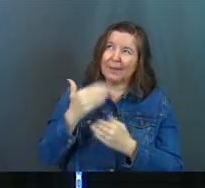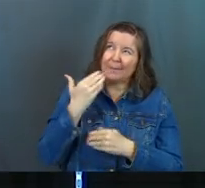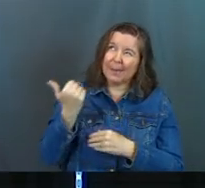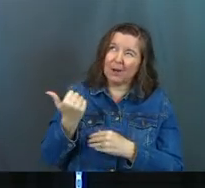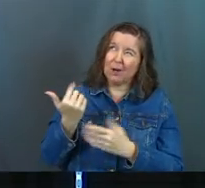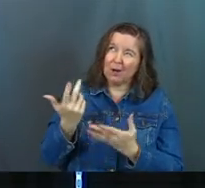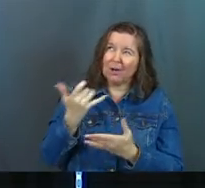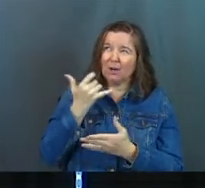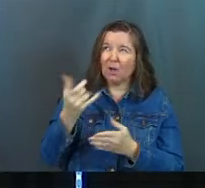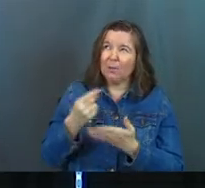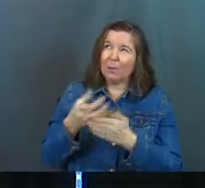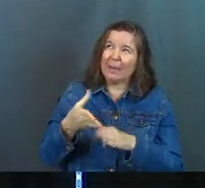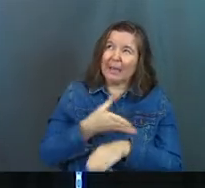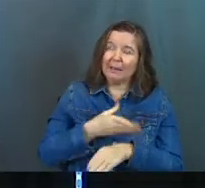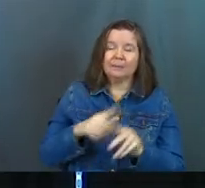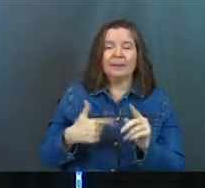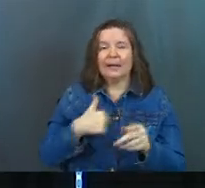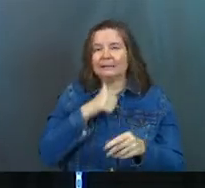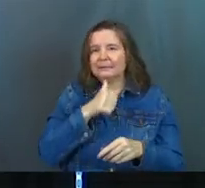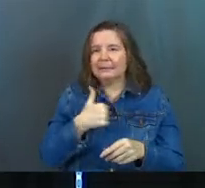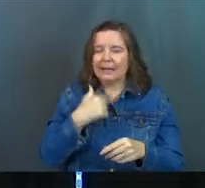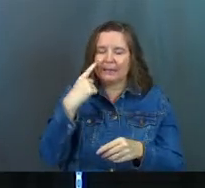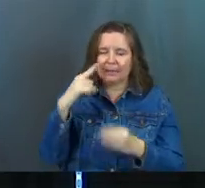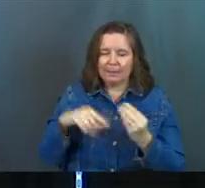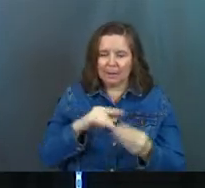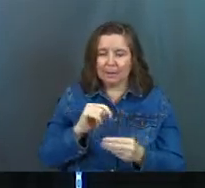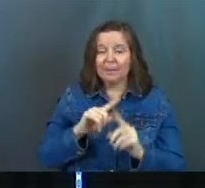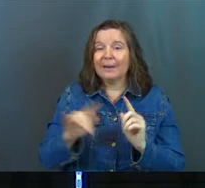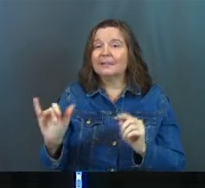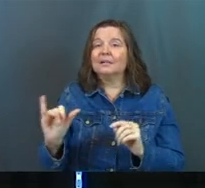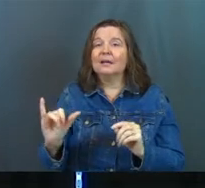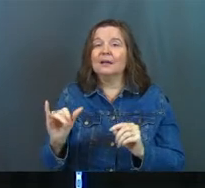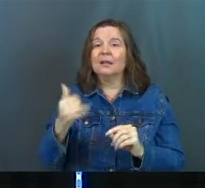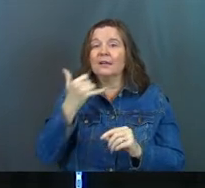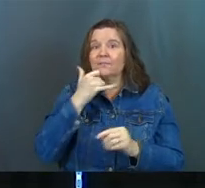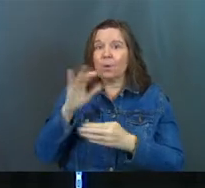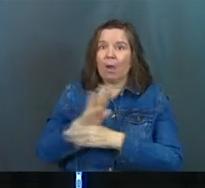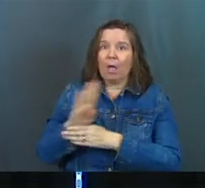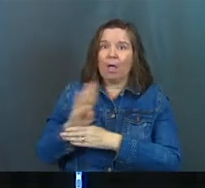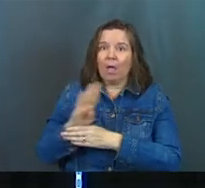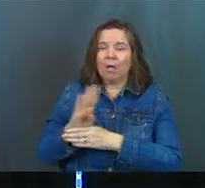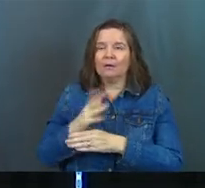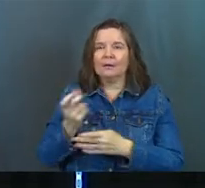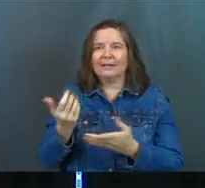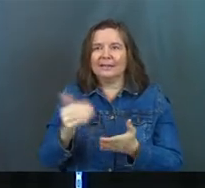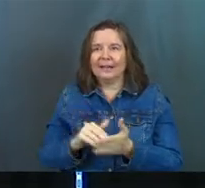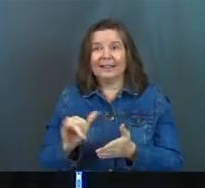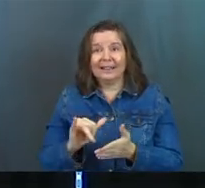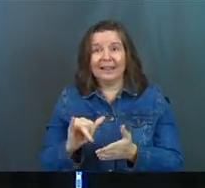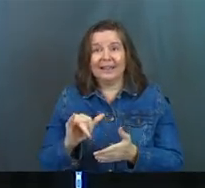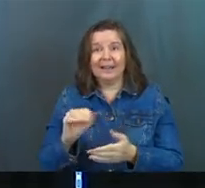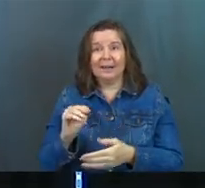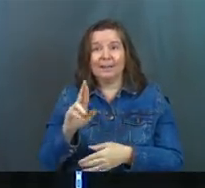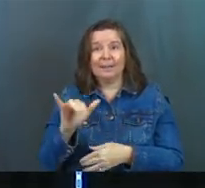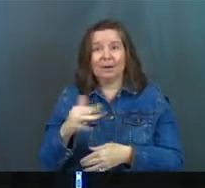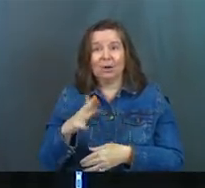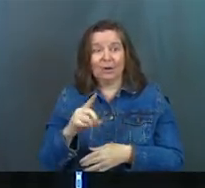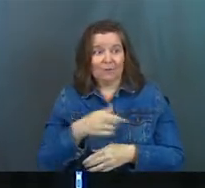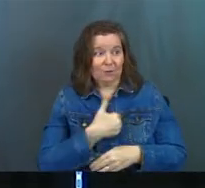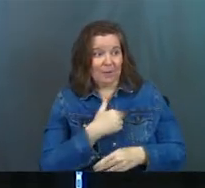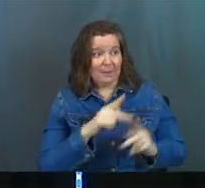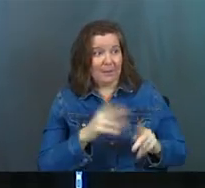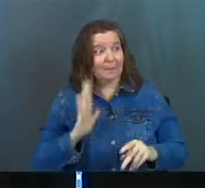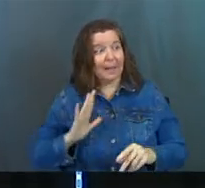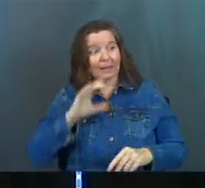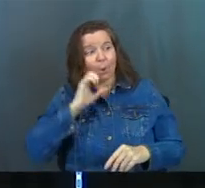that better and like called him a week ahead. And I didn't. And I didn't think about it. But it's like the phone was busy. And again, just like merry-go-rounds for you young